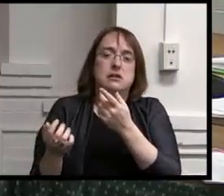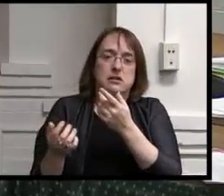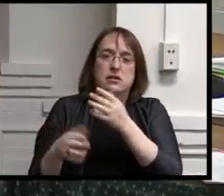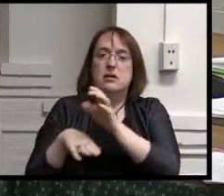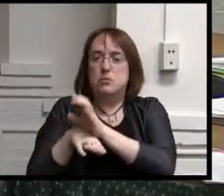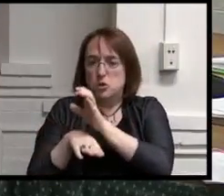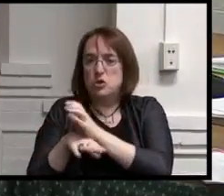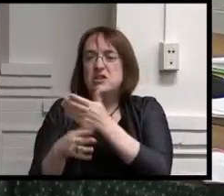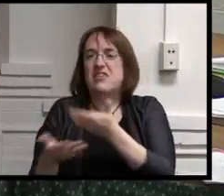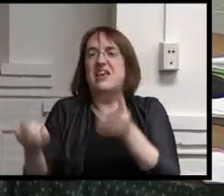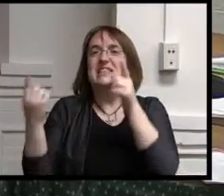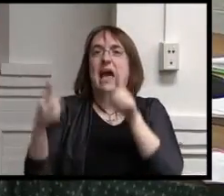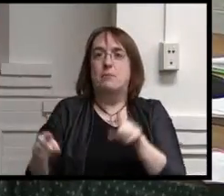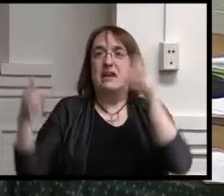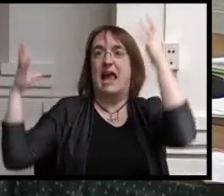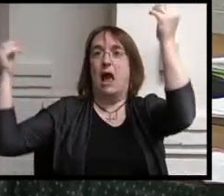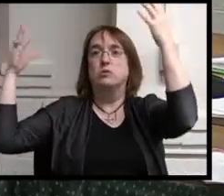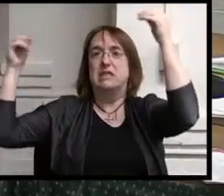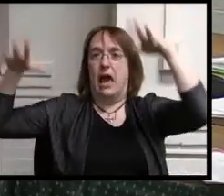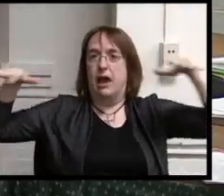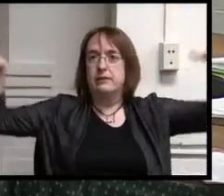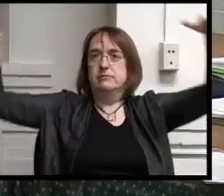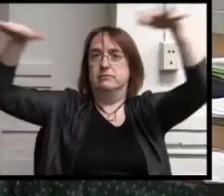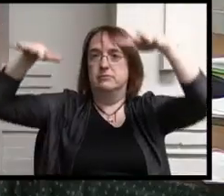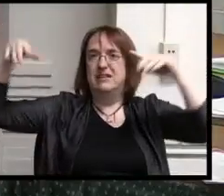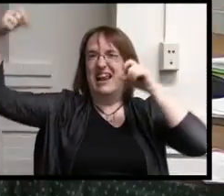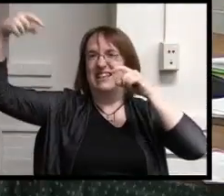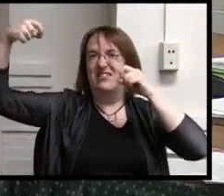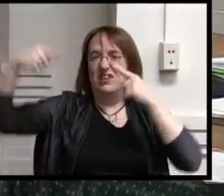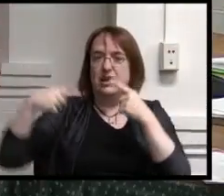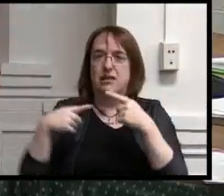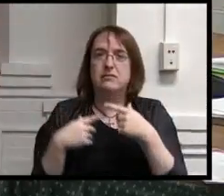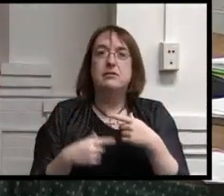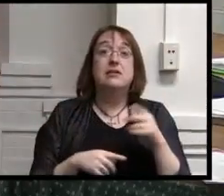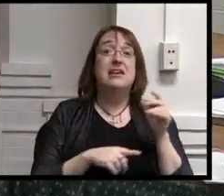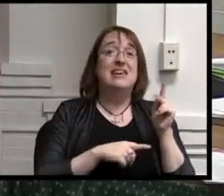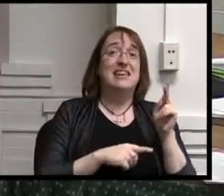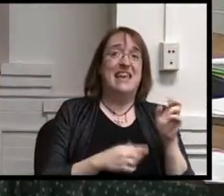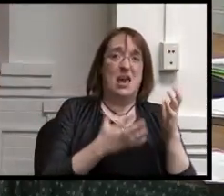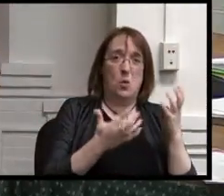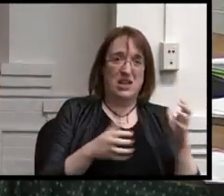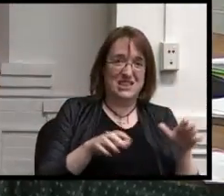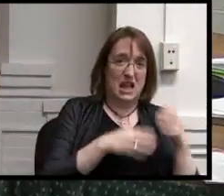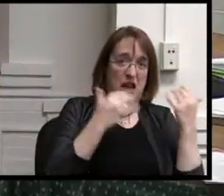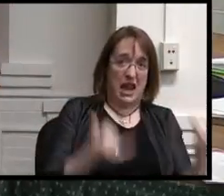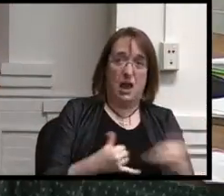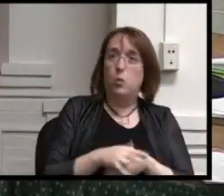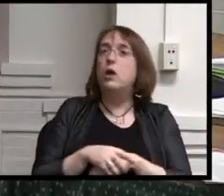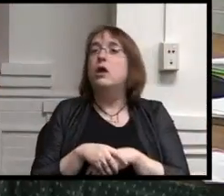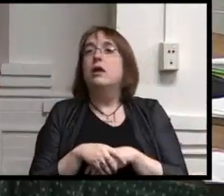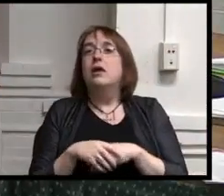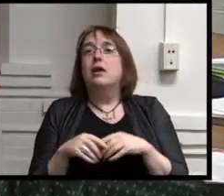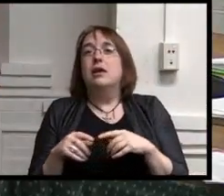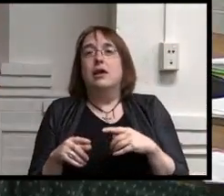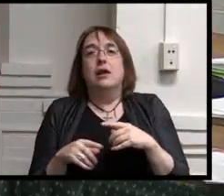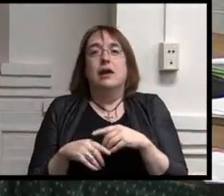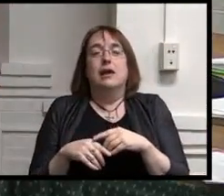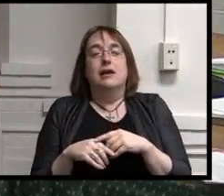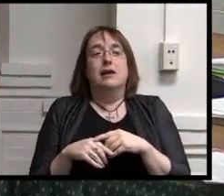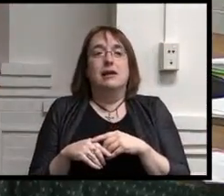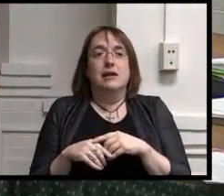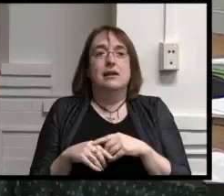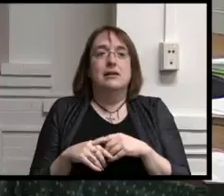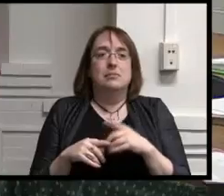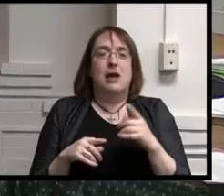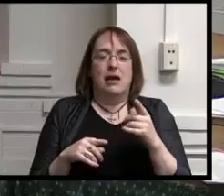things that'll go on outside the four walls of this building. Kate wants it done last week. I'm gonna hardwire it. I was going to ask the same question. You can